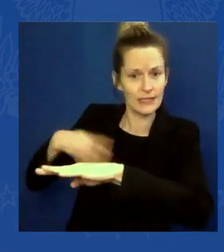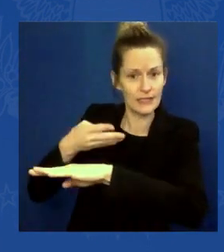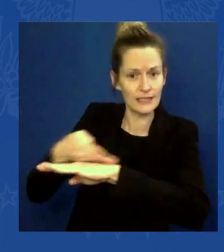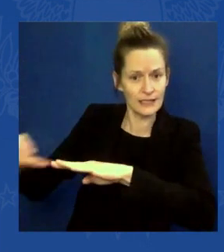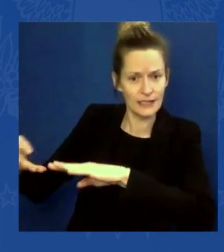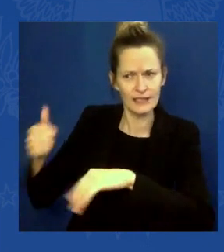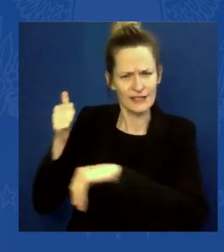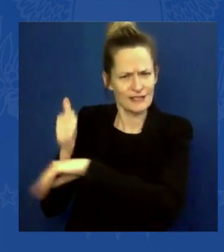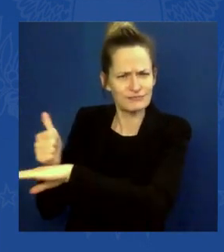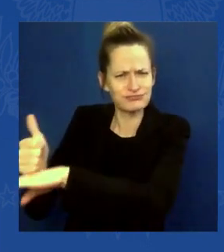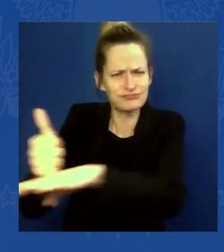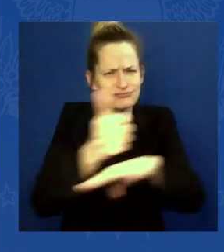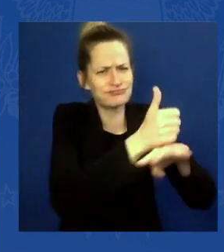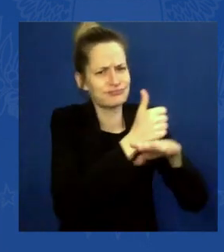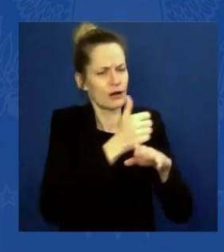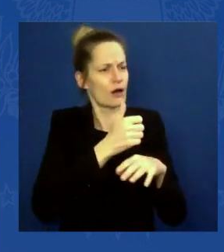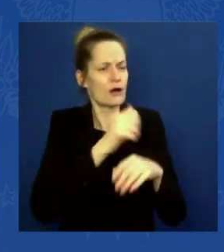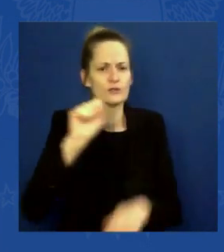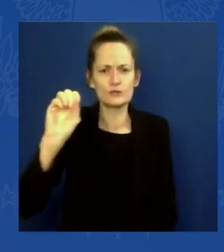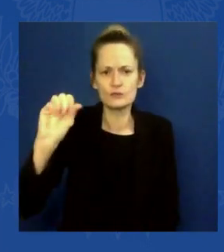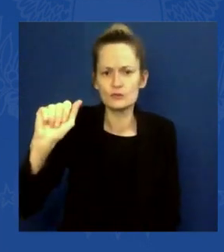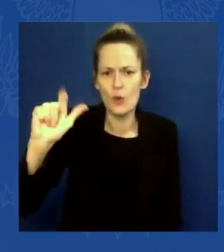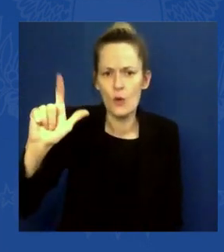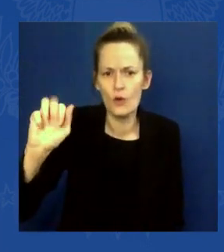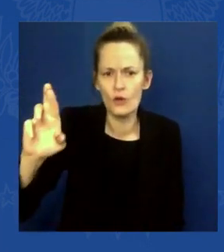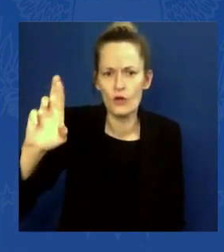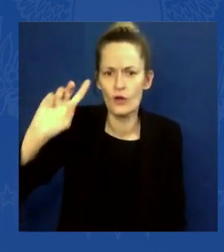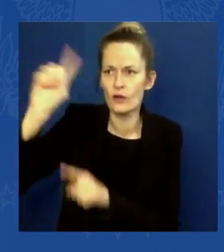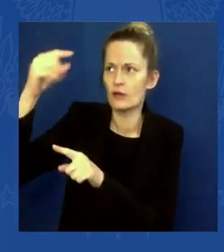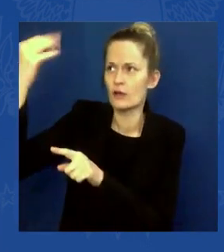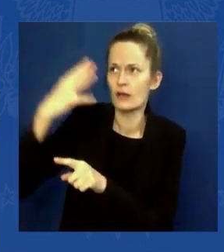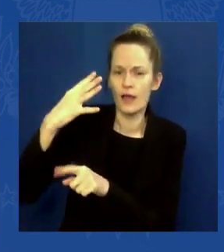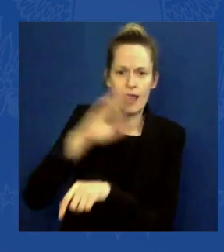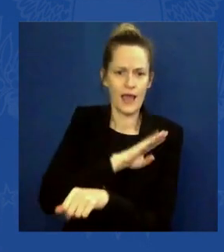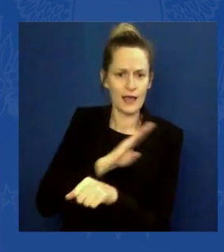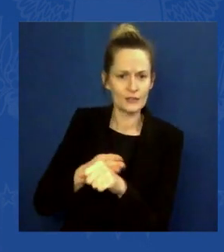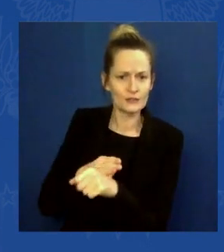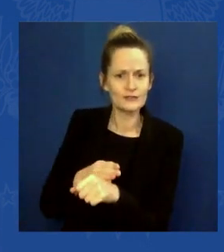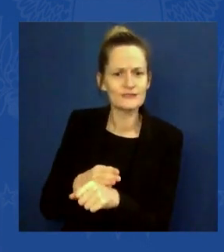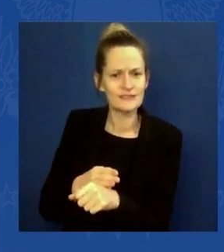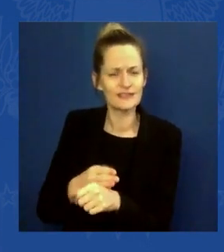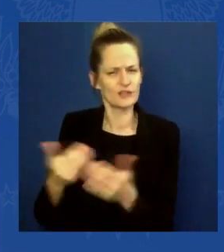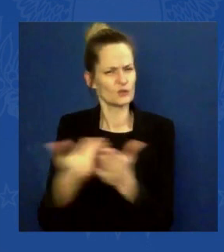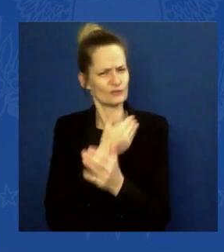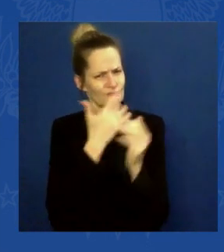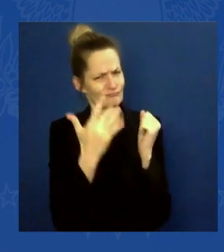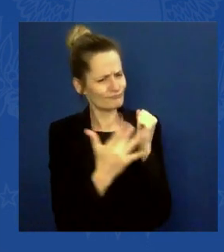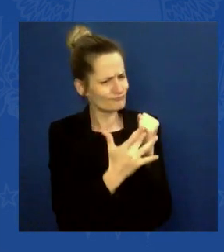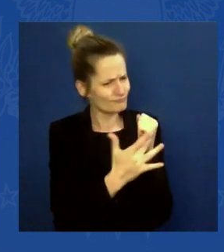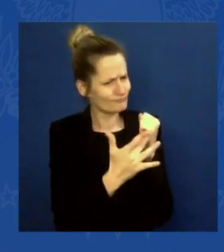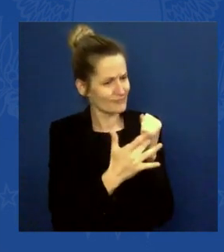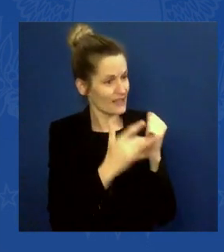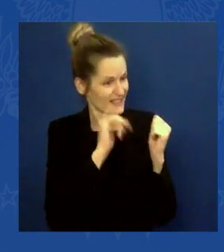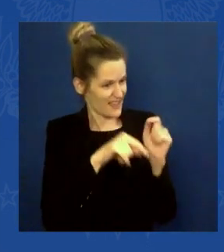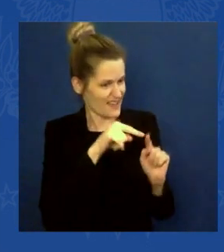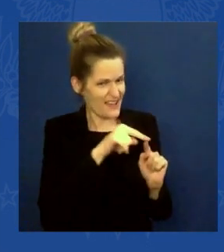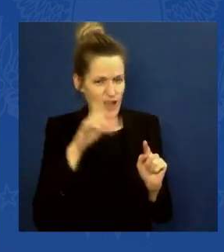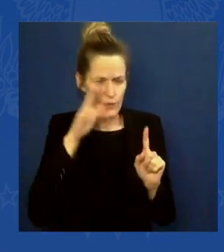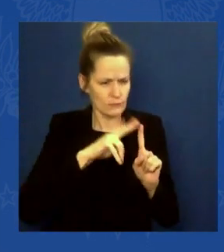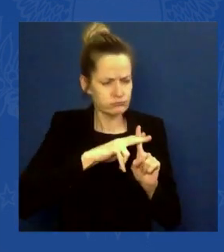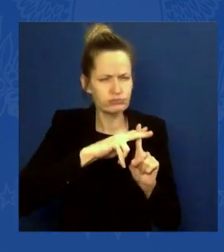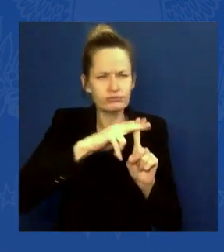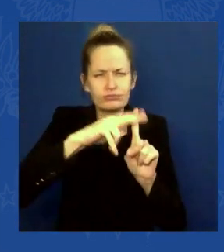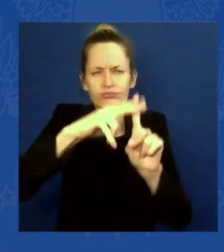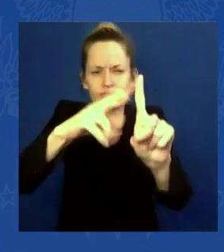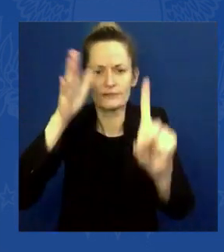When you see all these new technologies, you might think that the future doesn't look much like the past. But one thing the past and the future